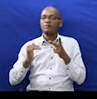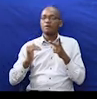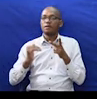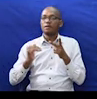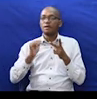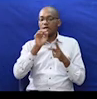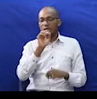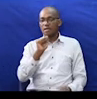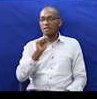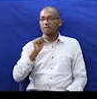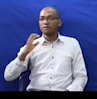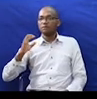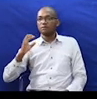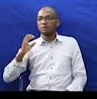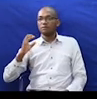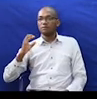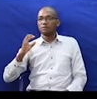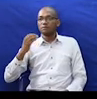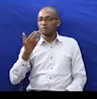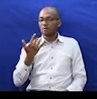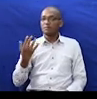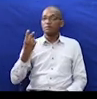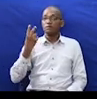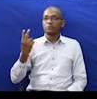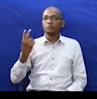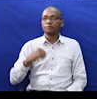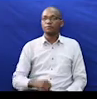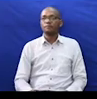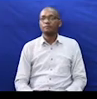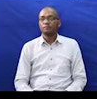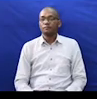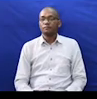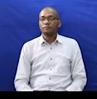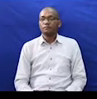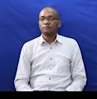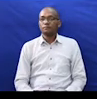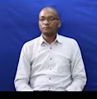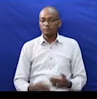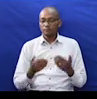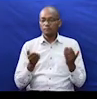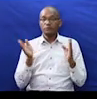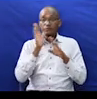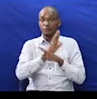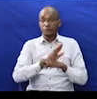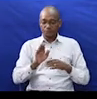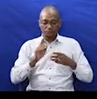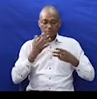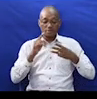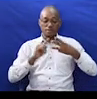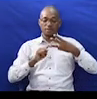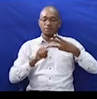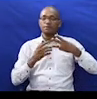AC. That is the ratio number 2. And let us finish ratio 3,